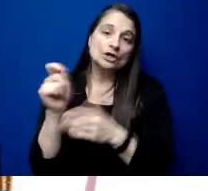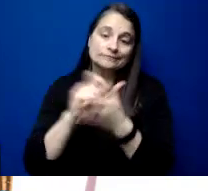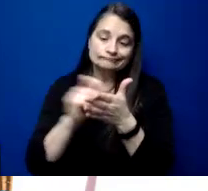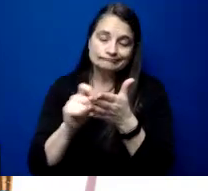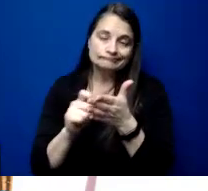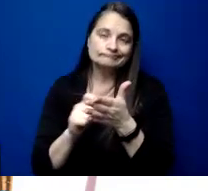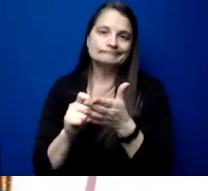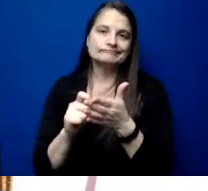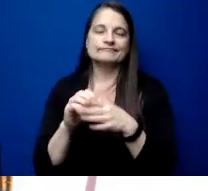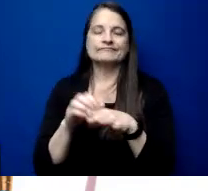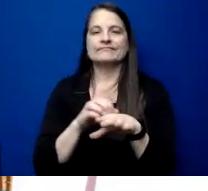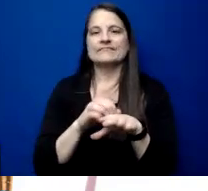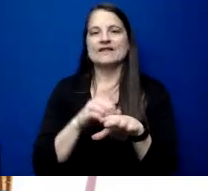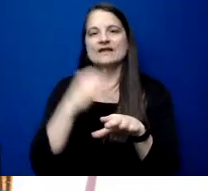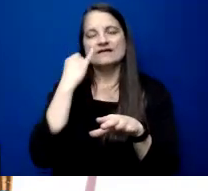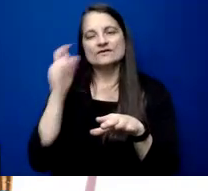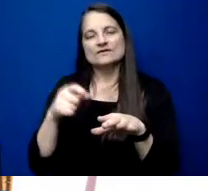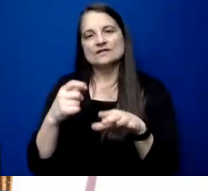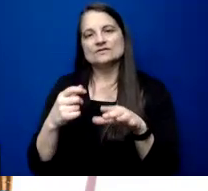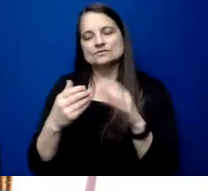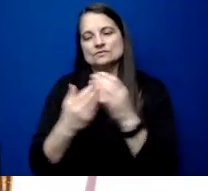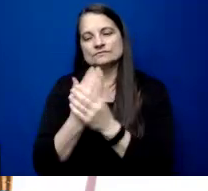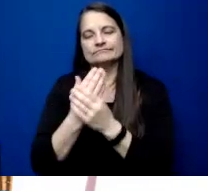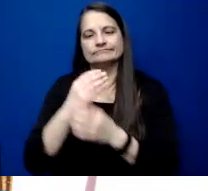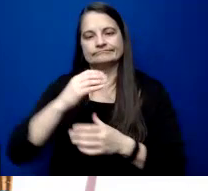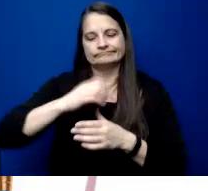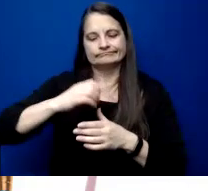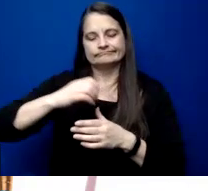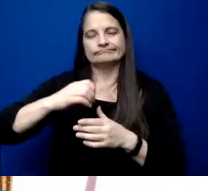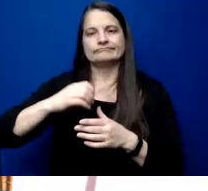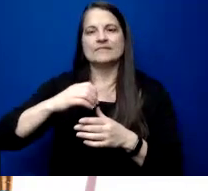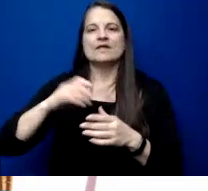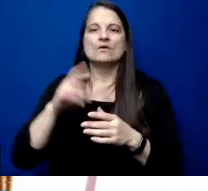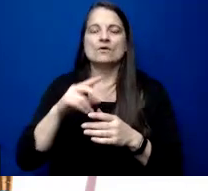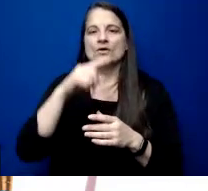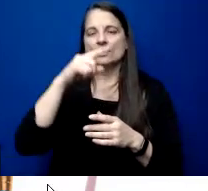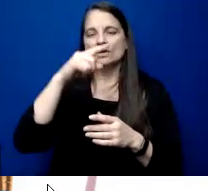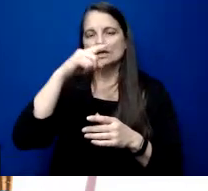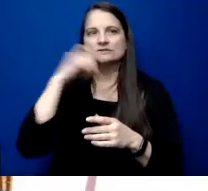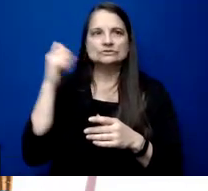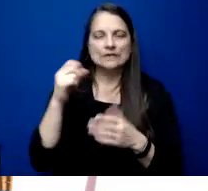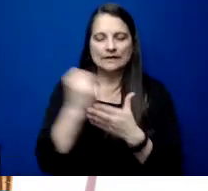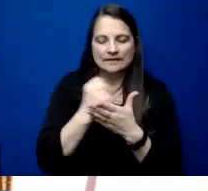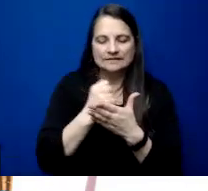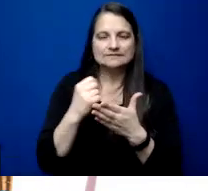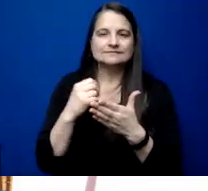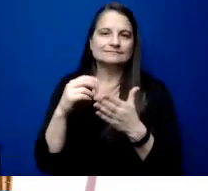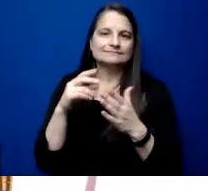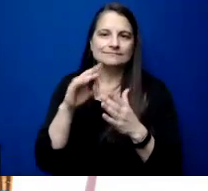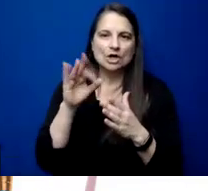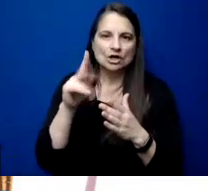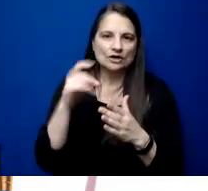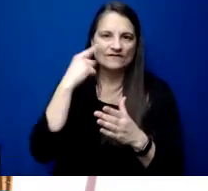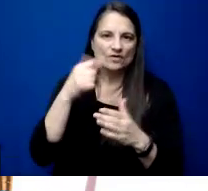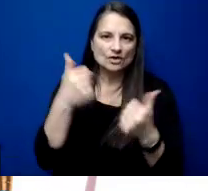to take notes with a pen or a pencil or a marker, or if you're using a dry erase marker for your game, or